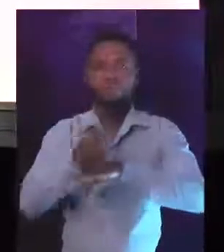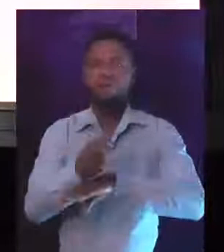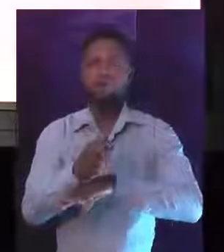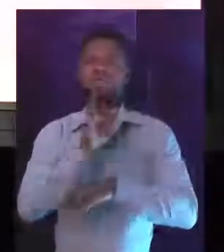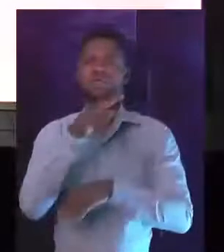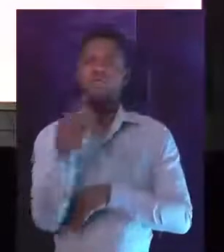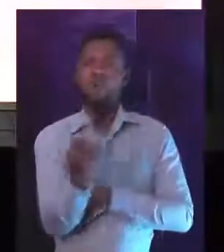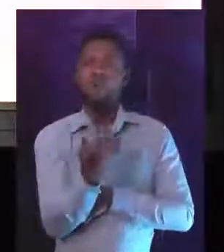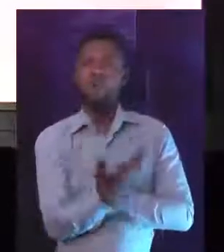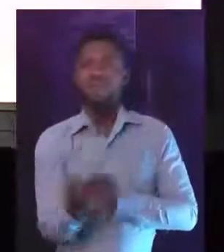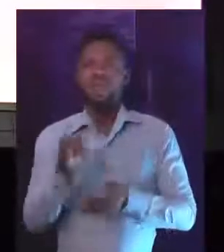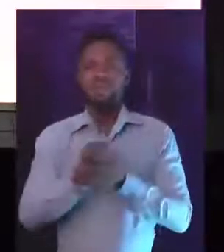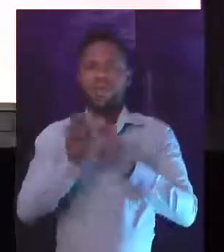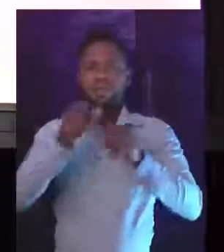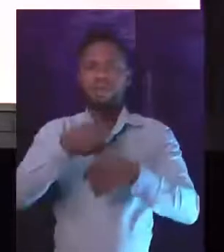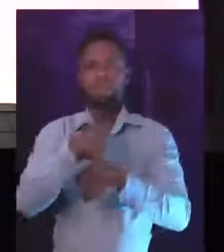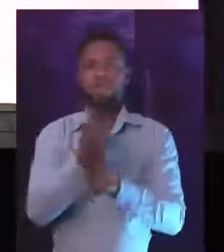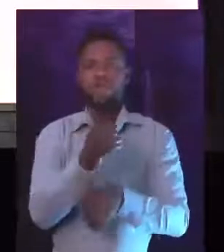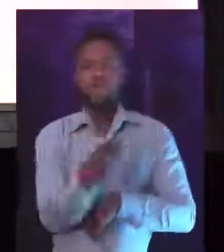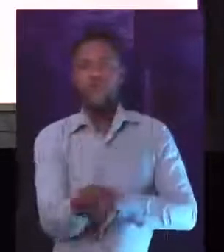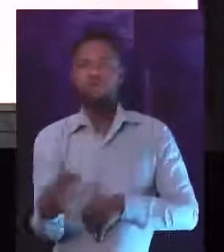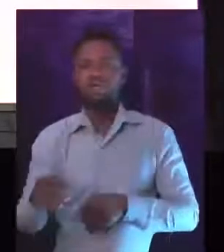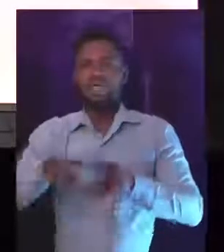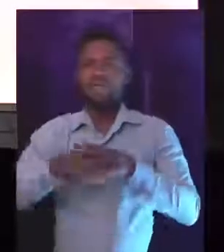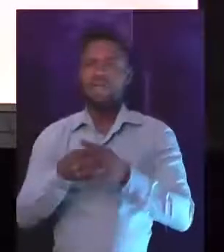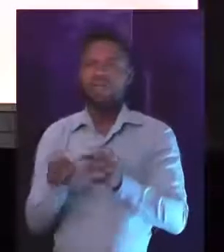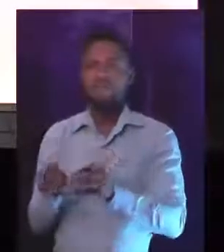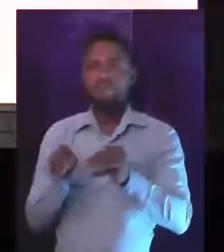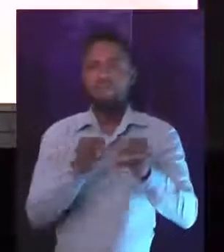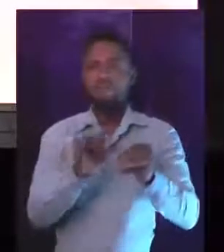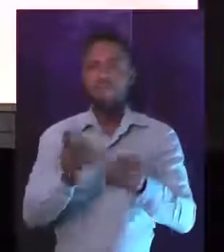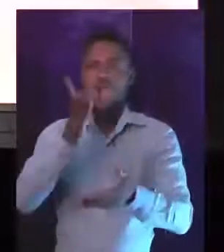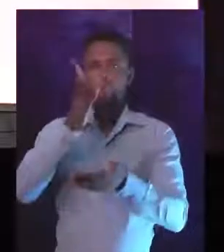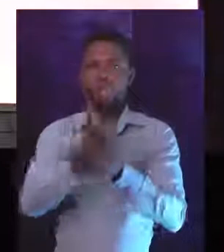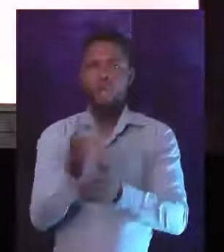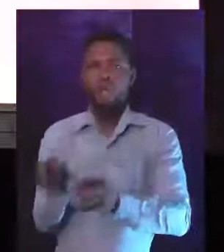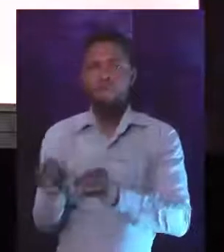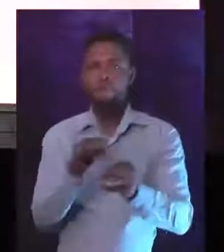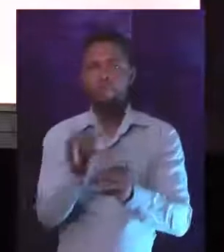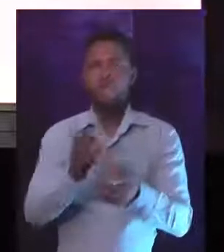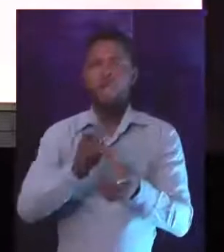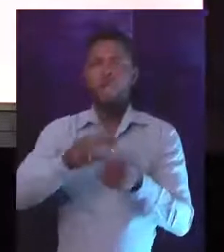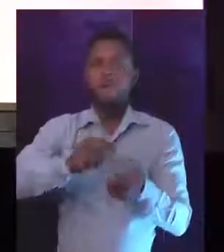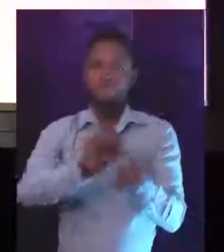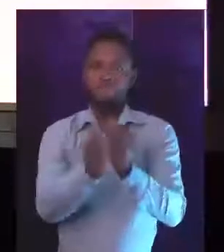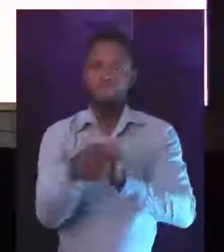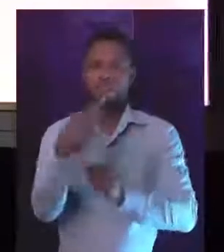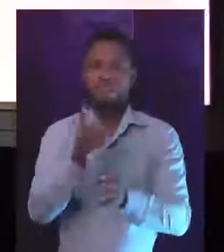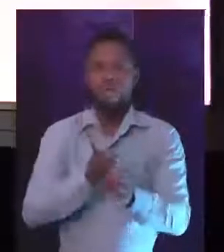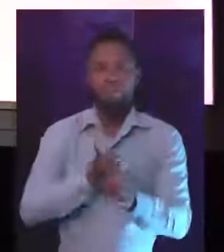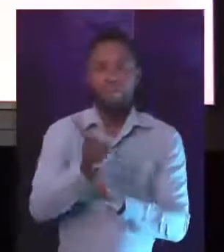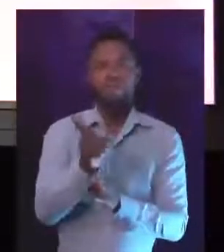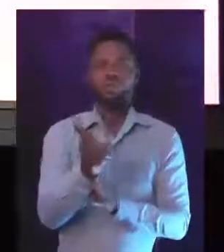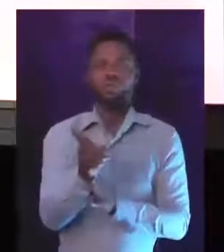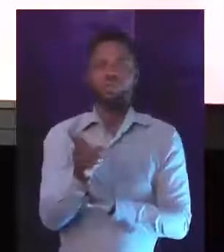is called force. Force is the only thing which can make an object start moving, stop moving,